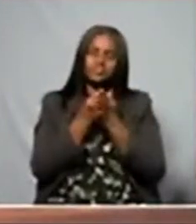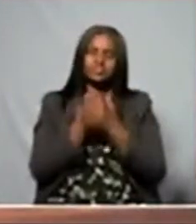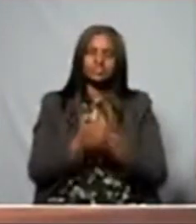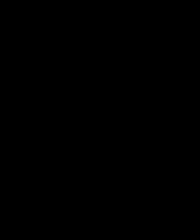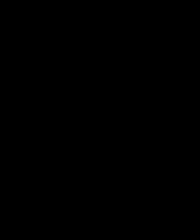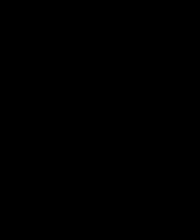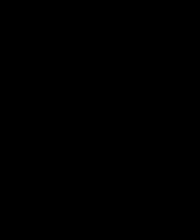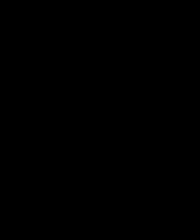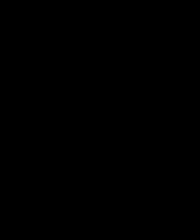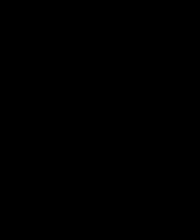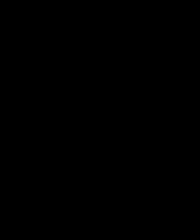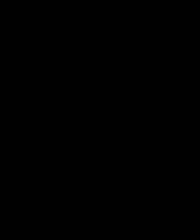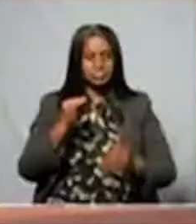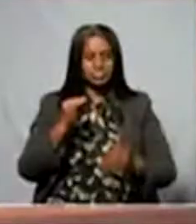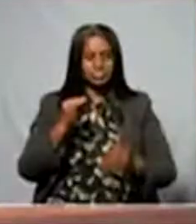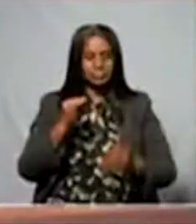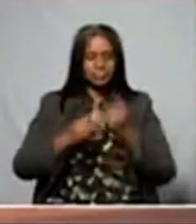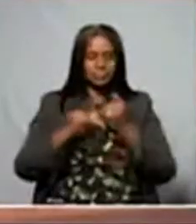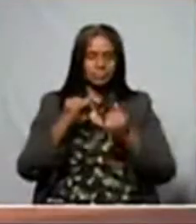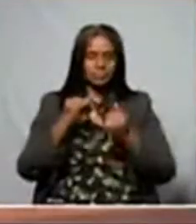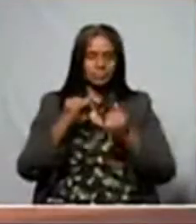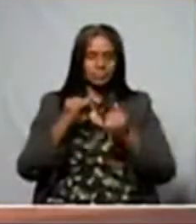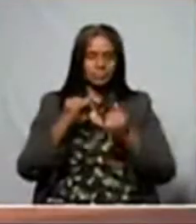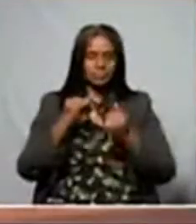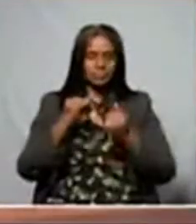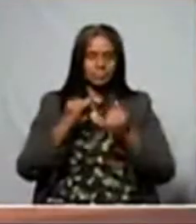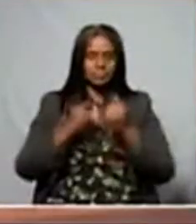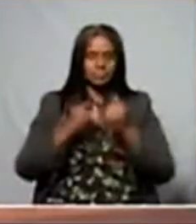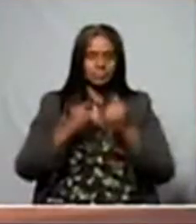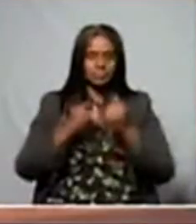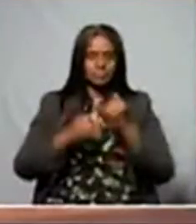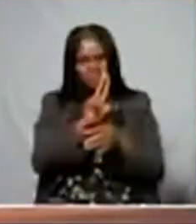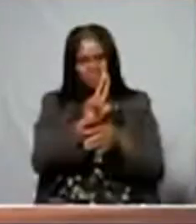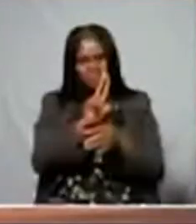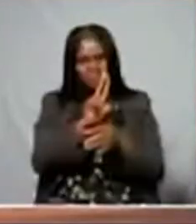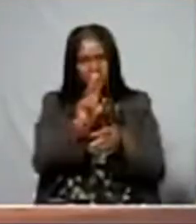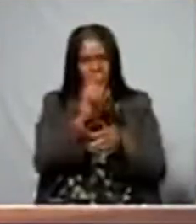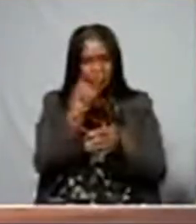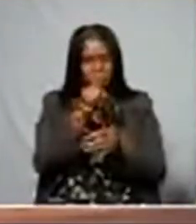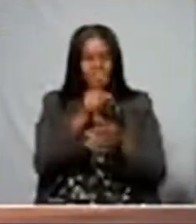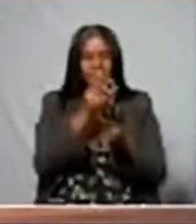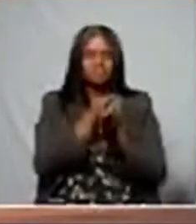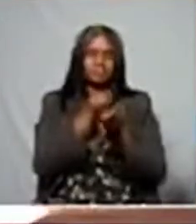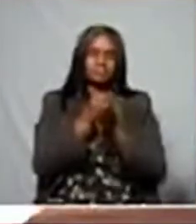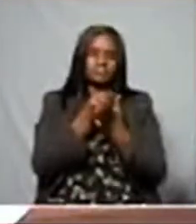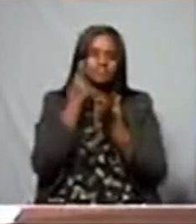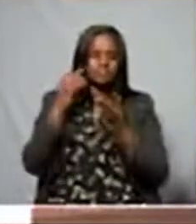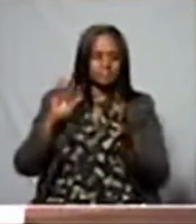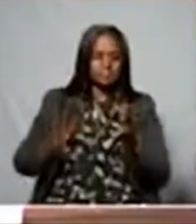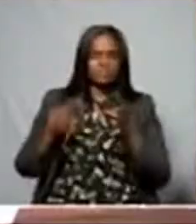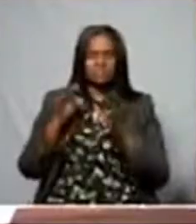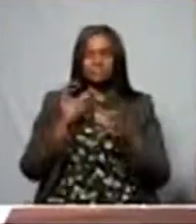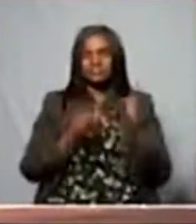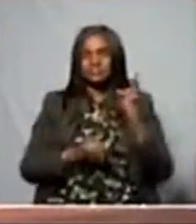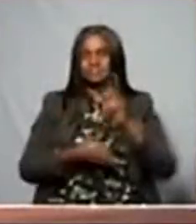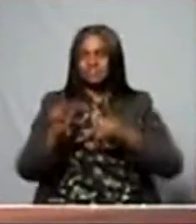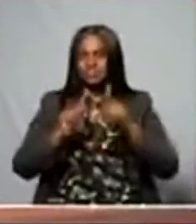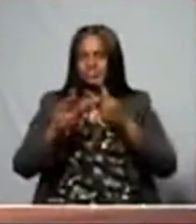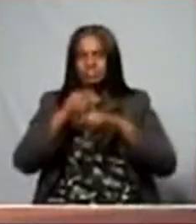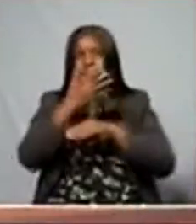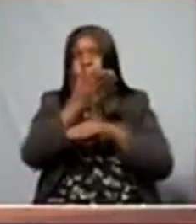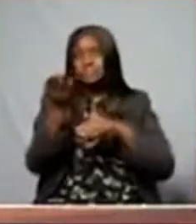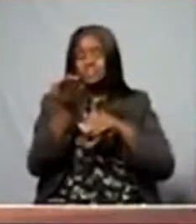I think that's the key message we are giving as a committee. We need to be utilizing of these funds for the benefit of our people out